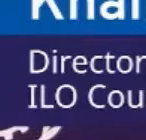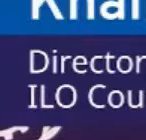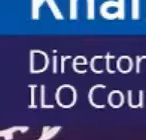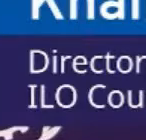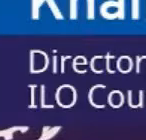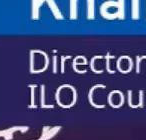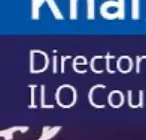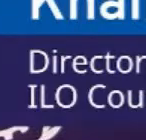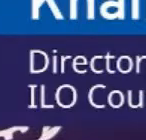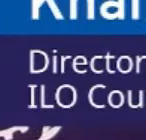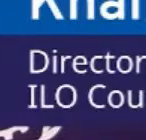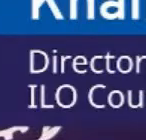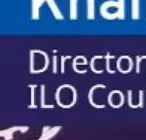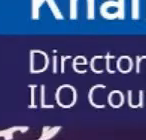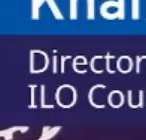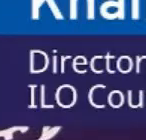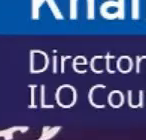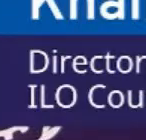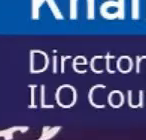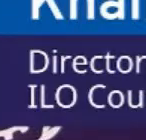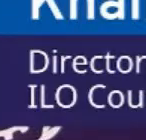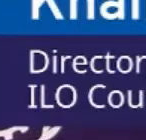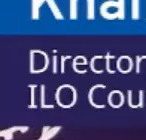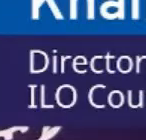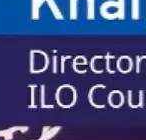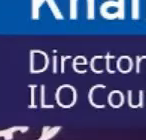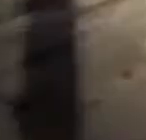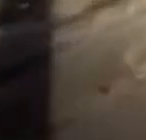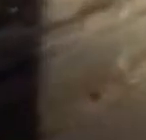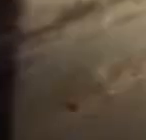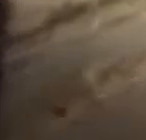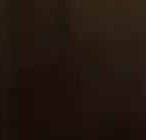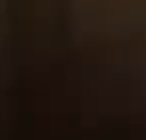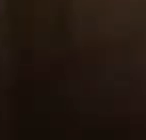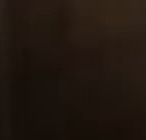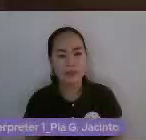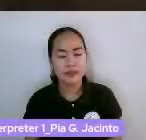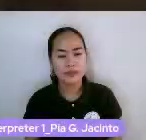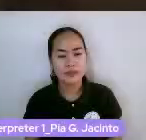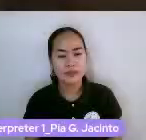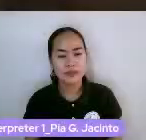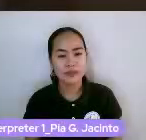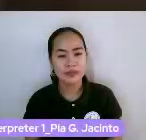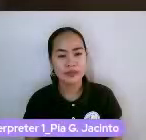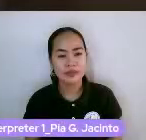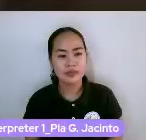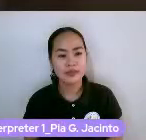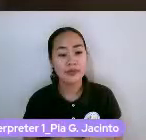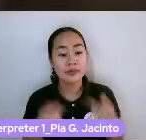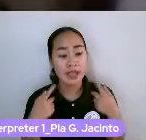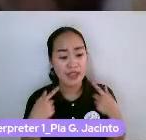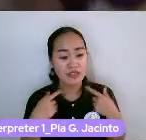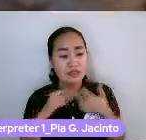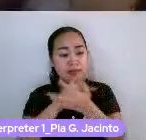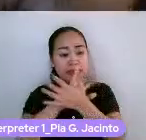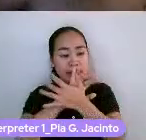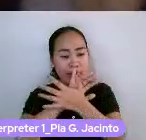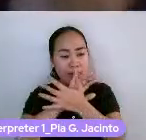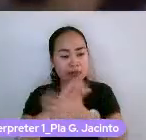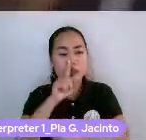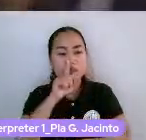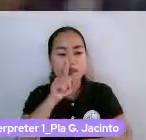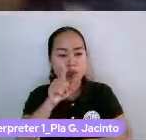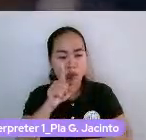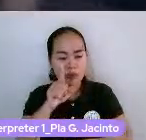caregiving and unpaid work. The COVID-19 pandemic has also worsened